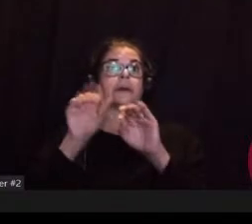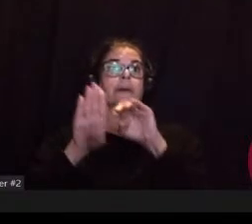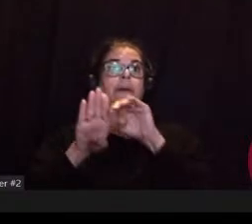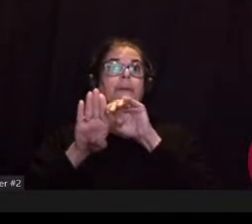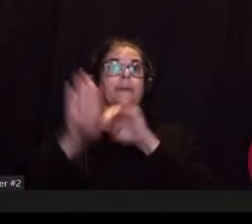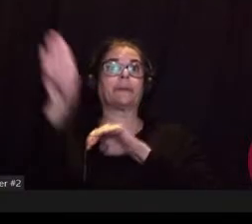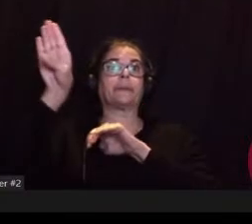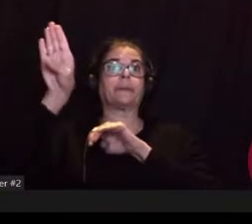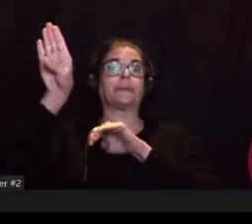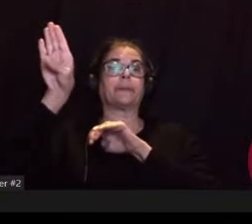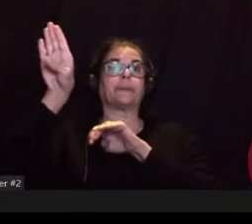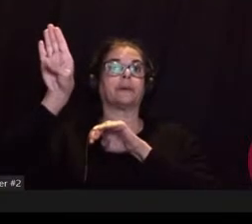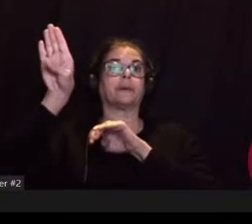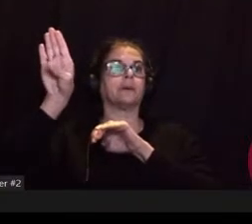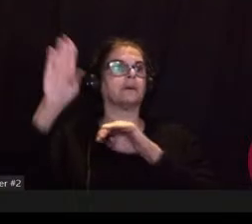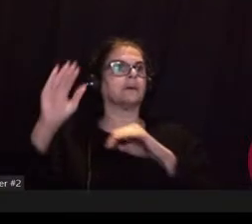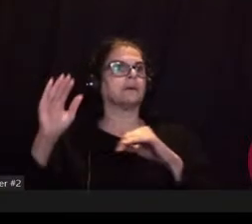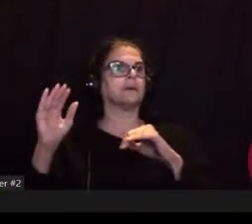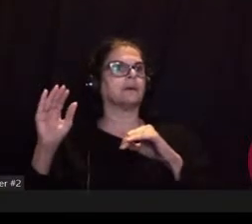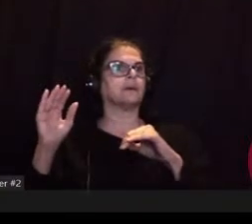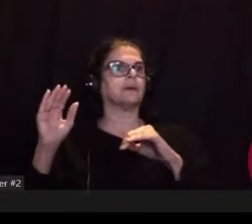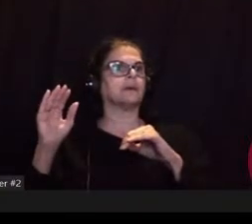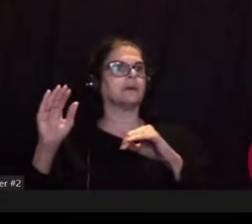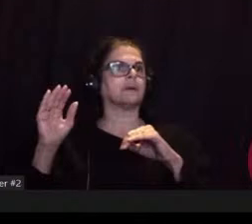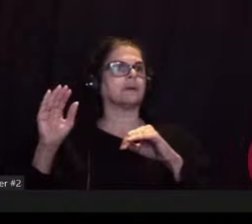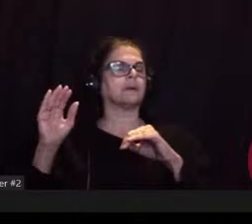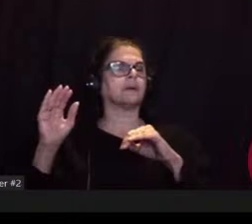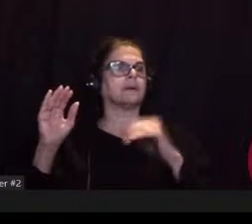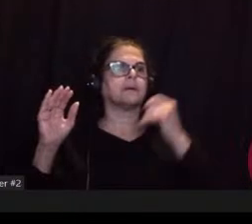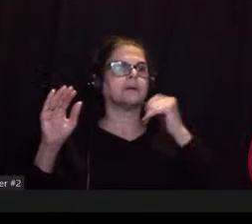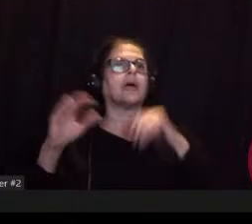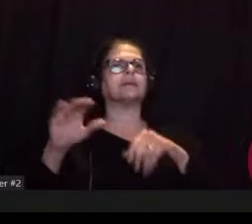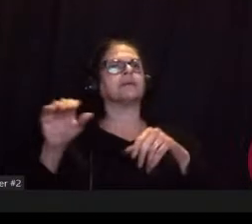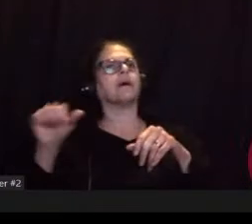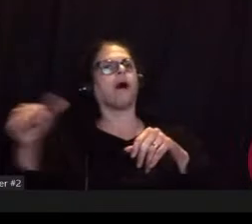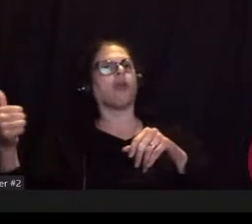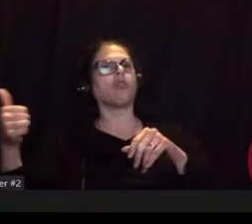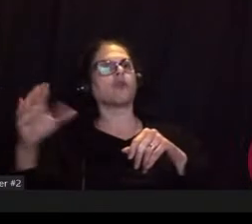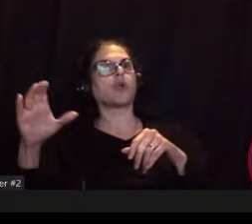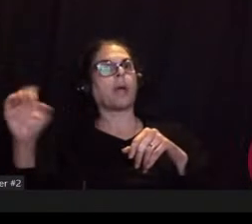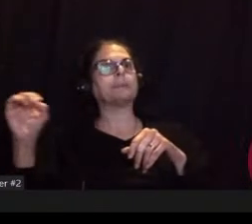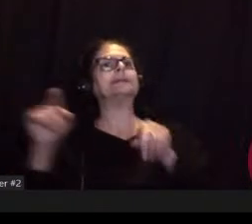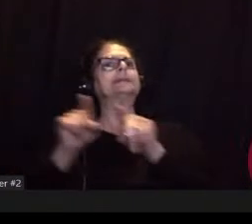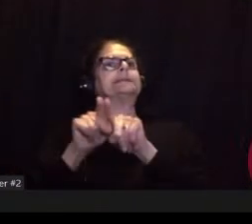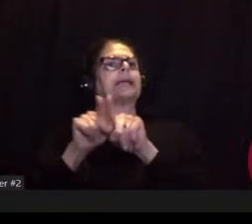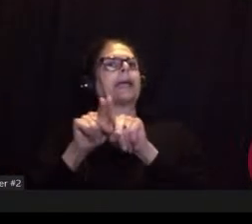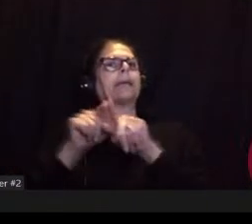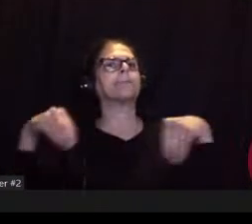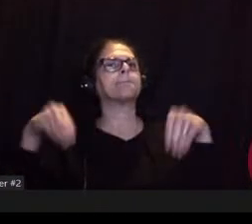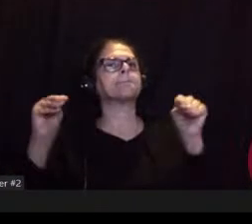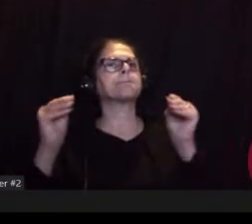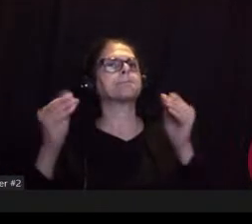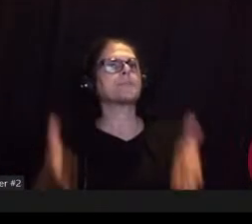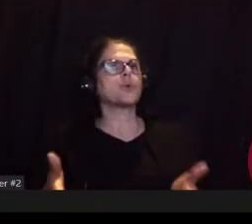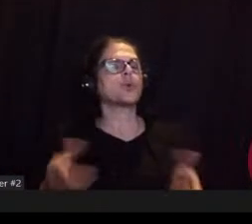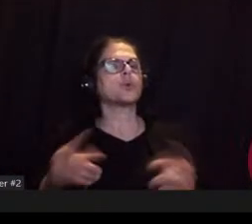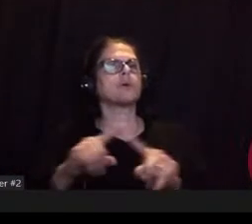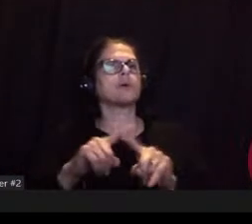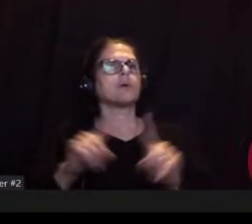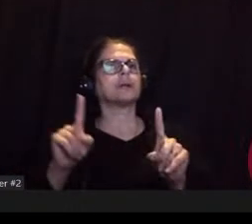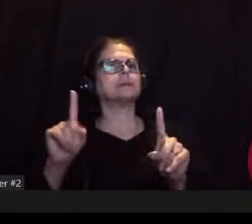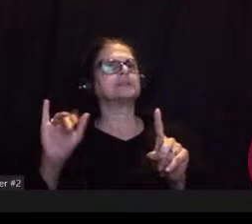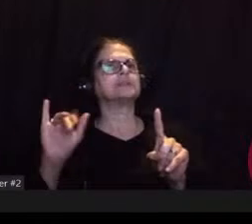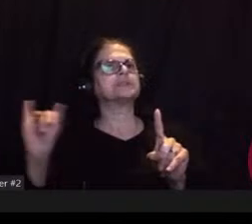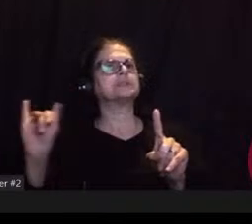cyber. That's right. Yes. And it's the same broker, right? It's the same broker, but it's a different market and it's a different type of